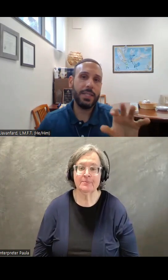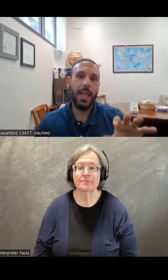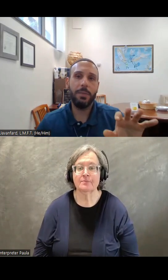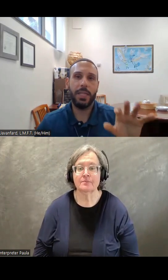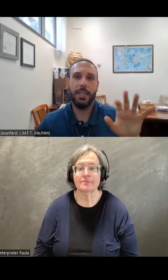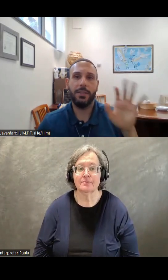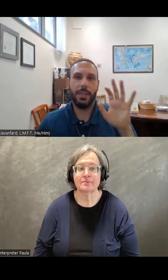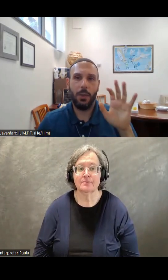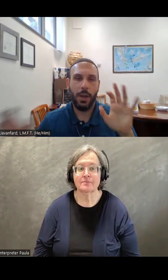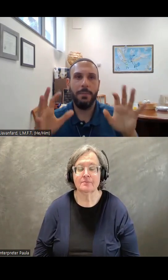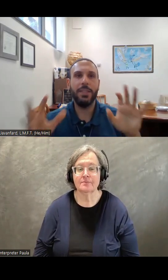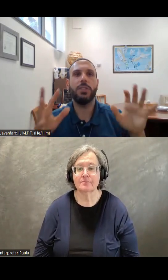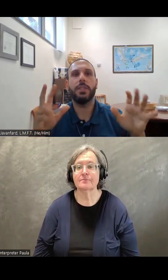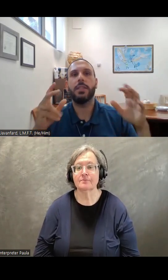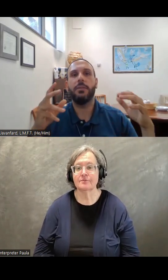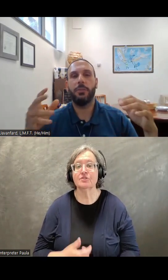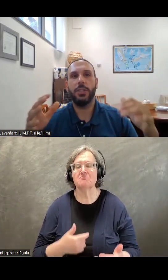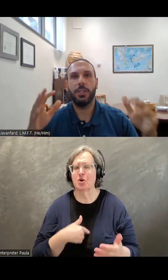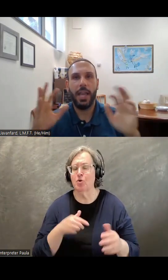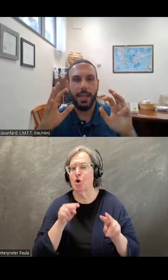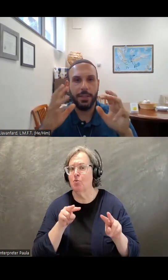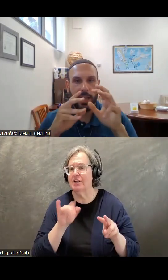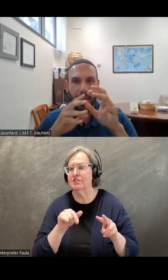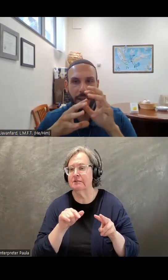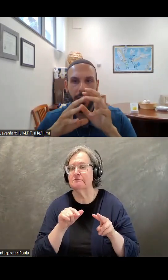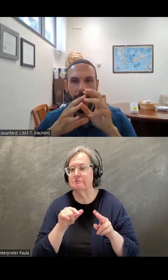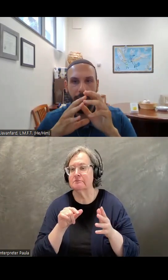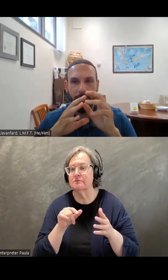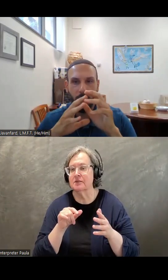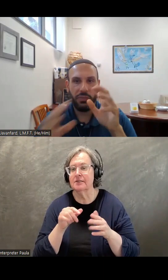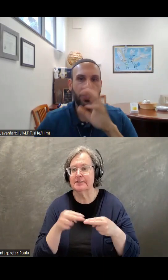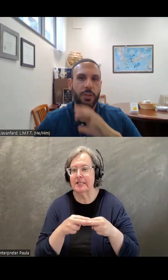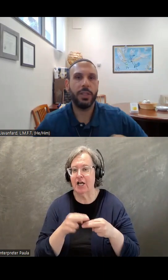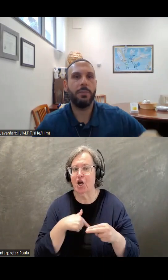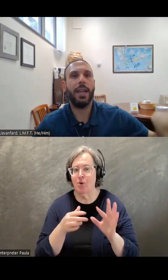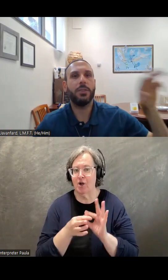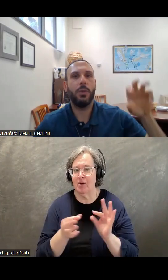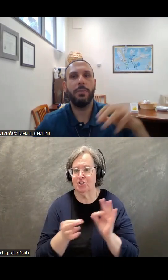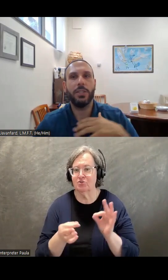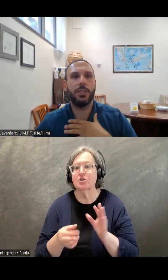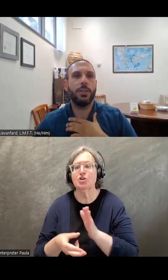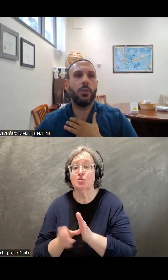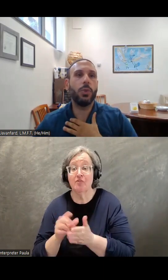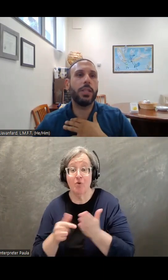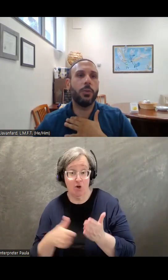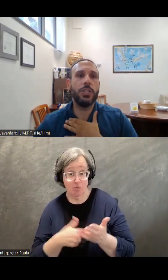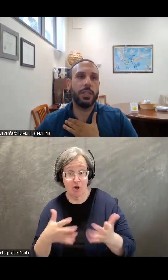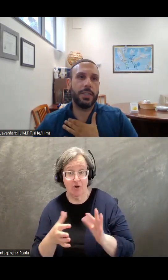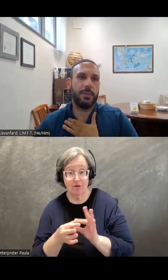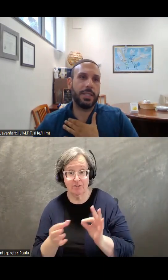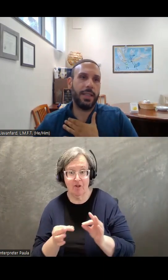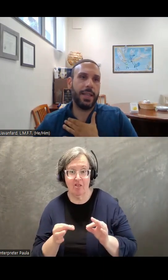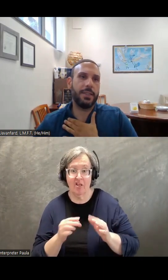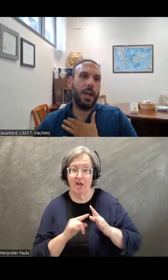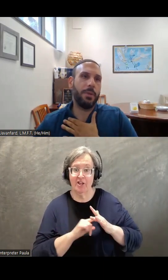Staying on the slide because I want to mention this information as a refresher to bring us back to what we mentioned really originally